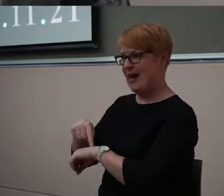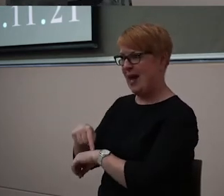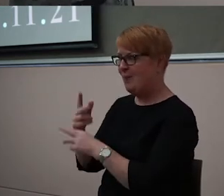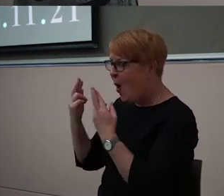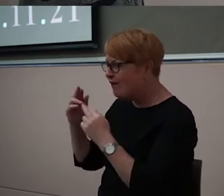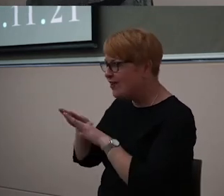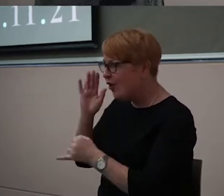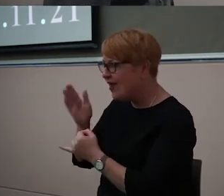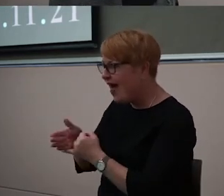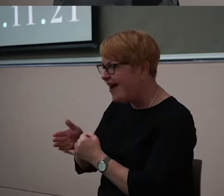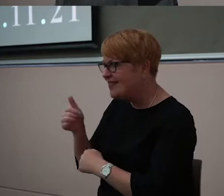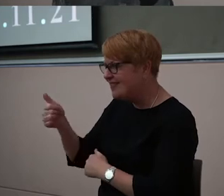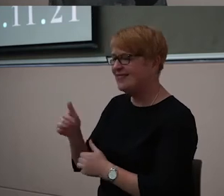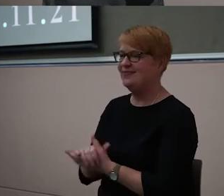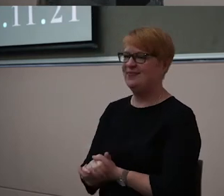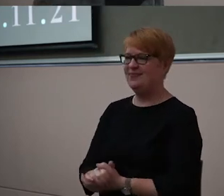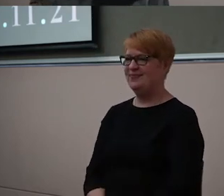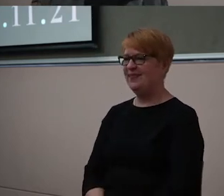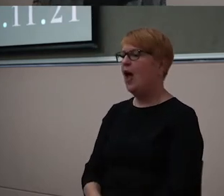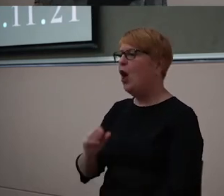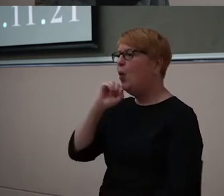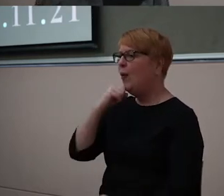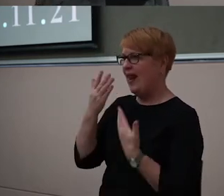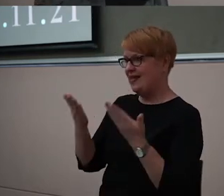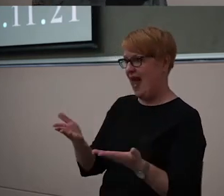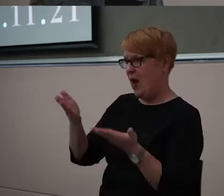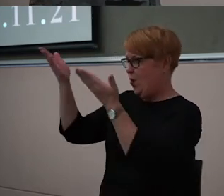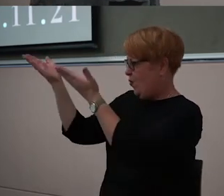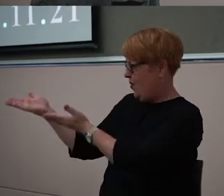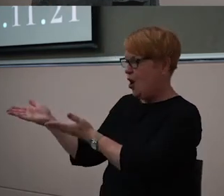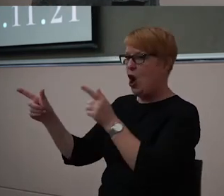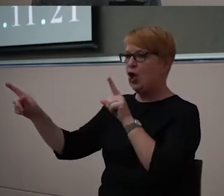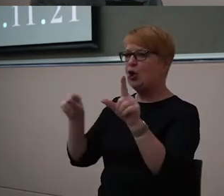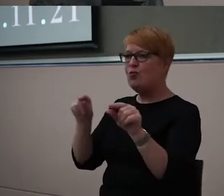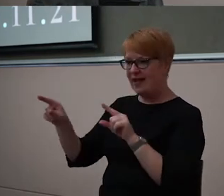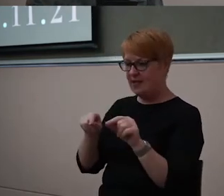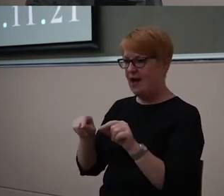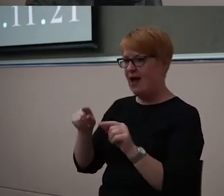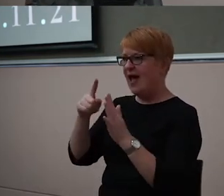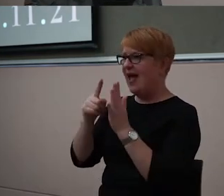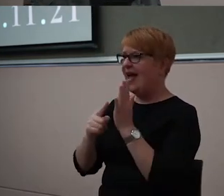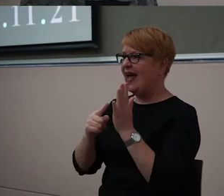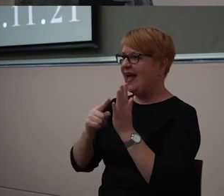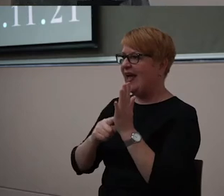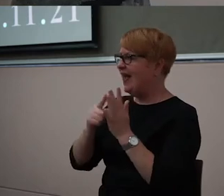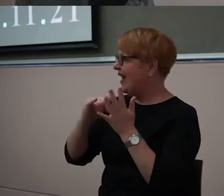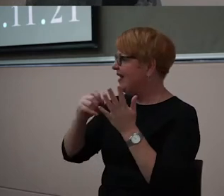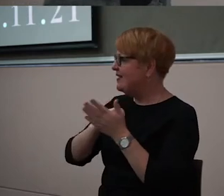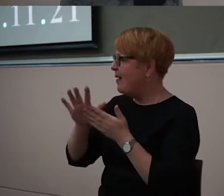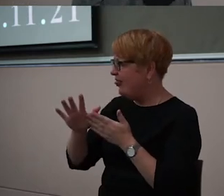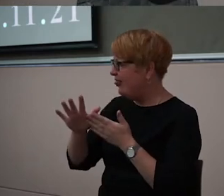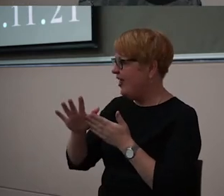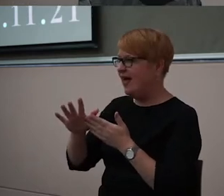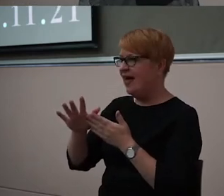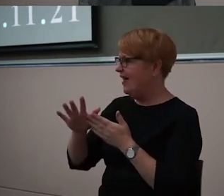not the last. I'm going to hand over to the curator of UP Projects, Elizabeth Gelpepte, hope I pronounced that